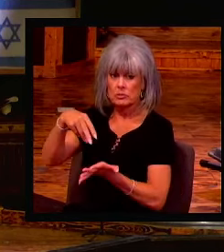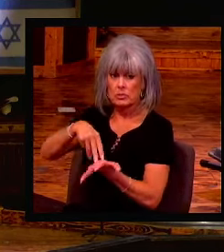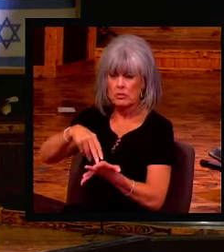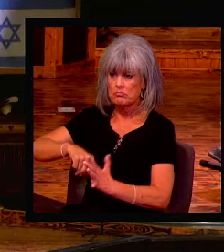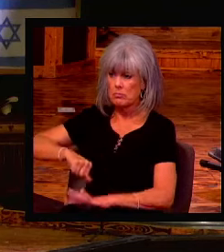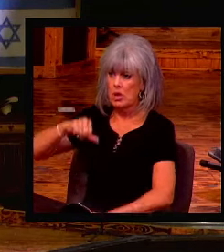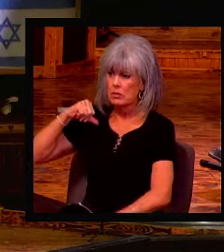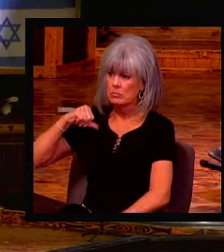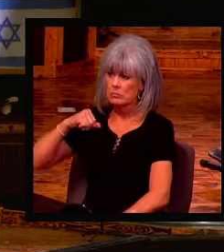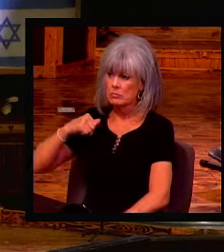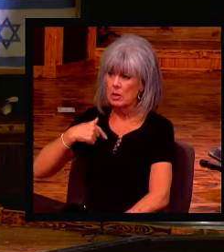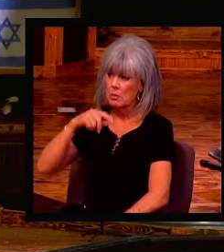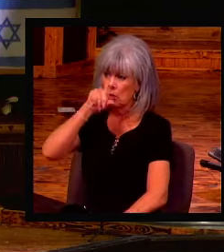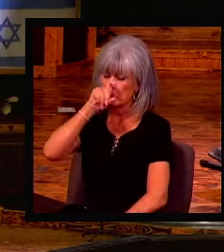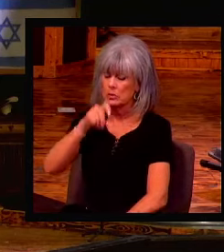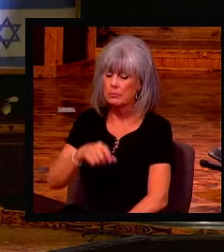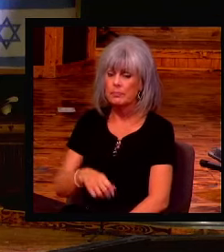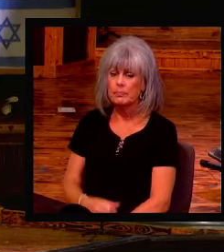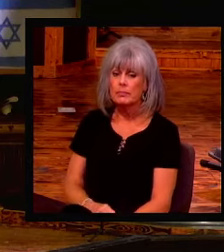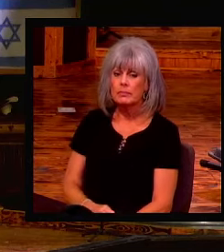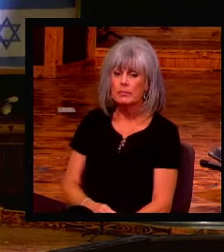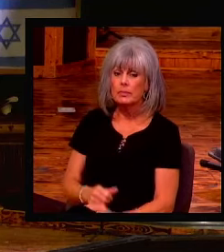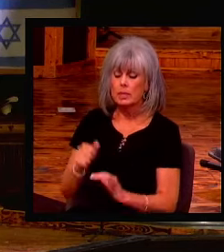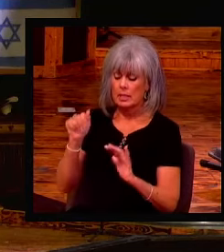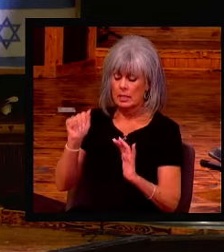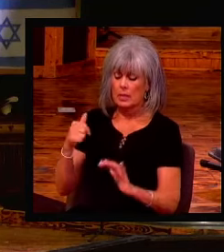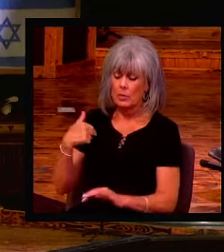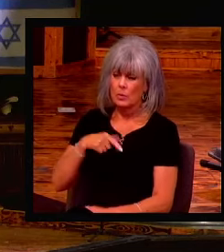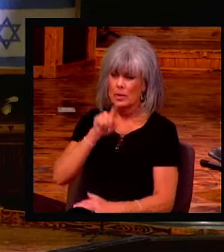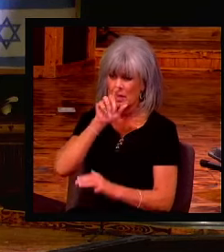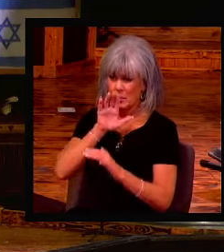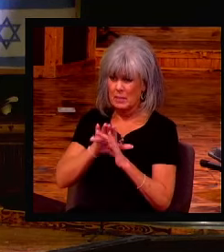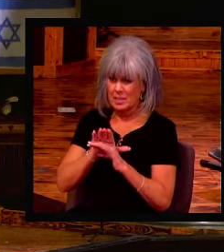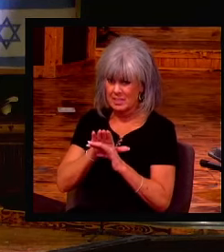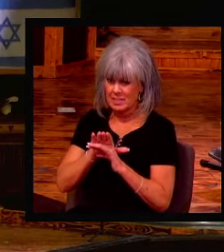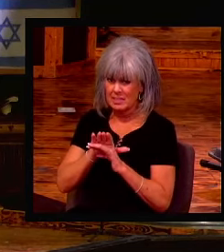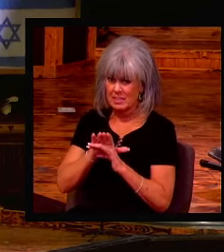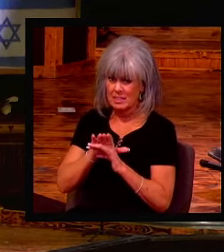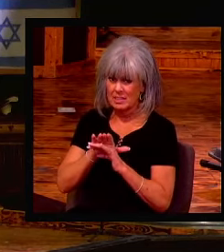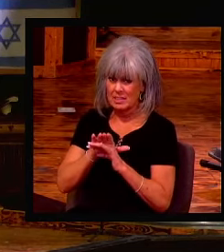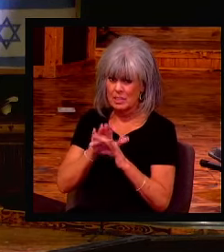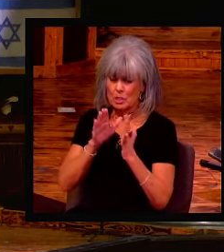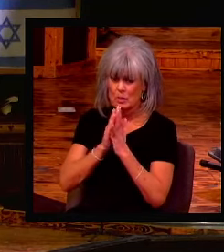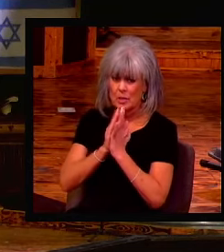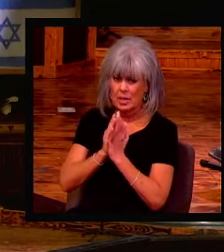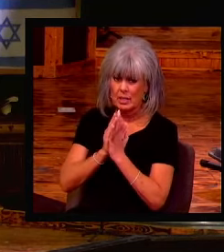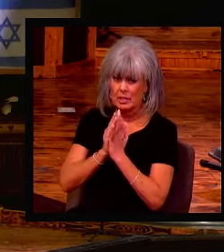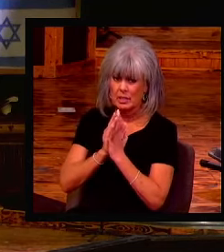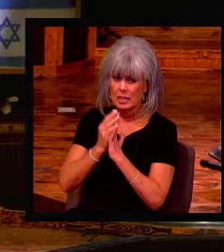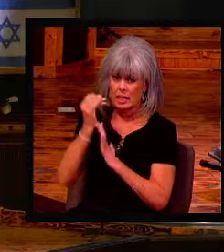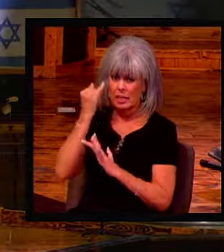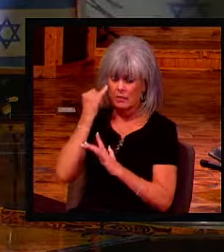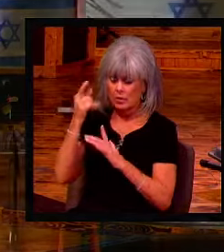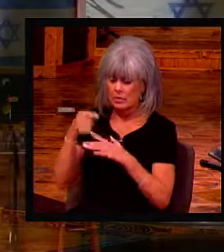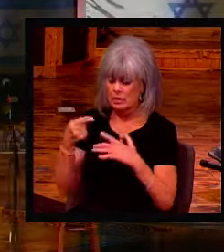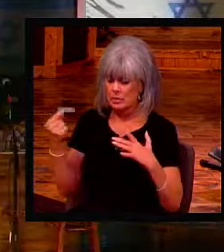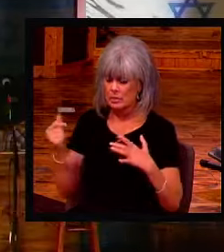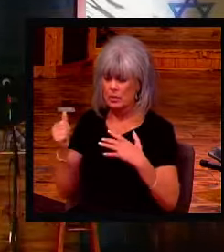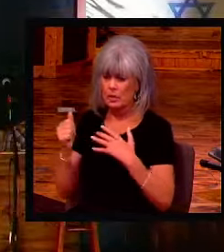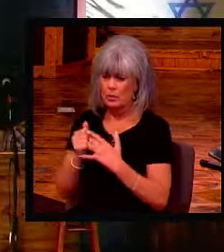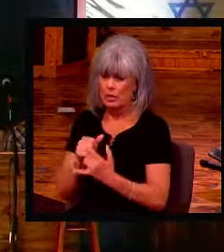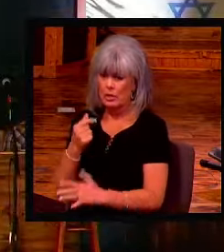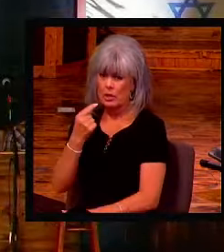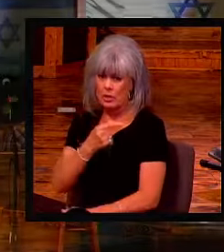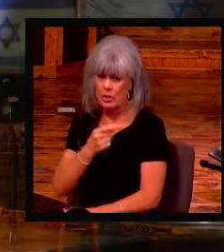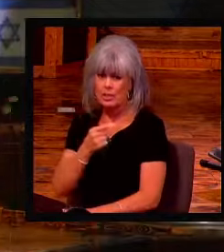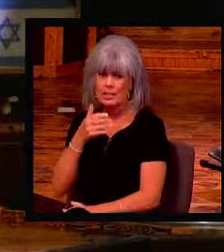Good. Okay. Can we all commit to pray? Even if you disagree with Shelley in this church about participating in Halloween, can we